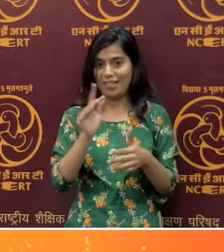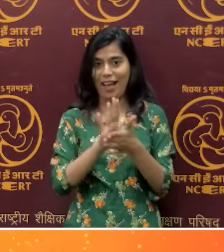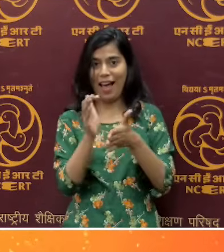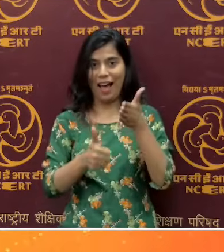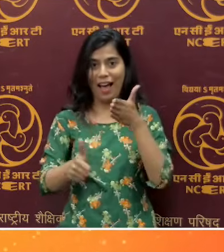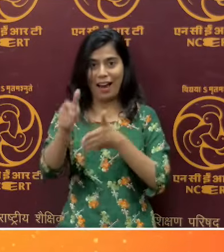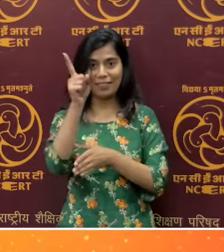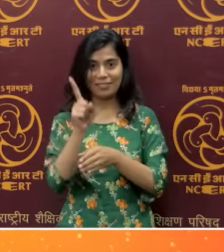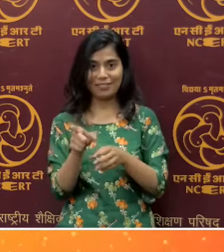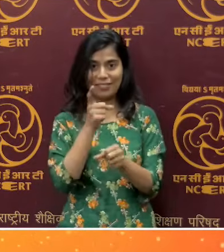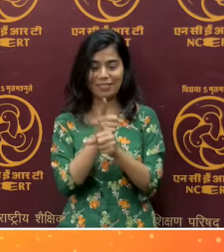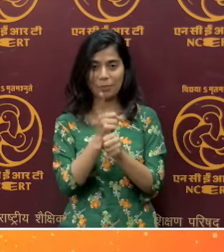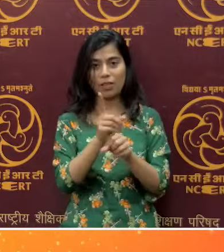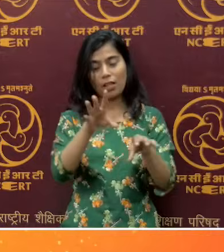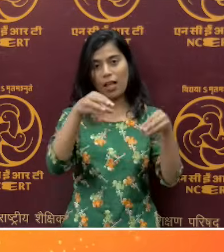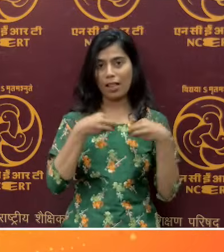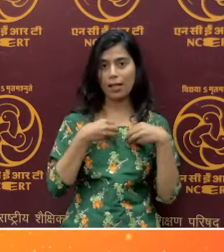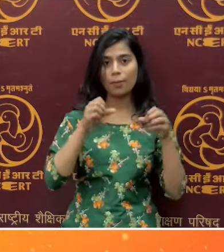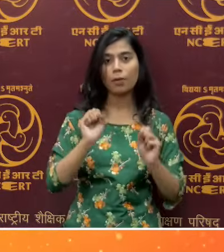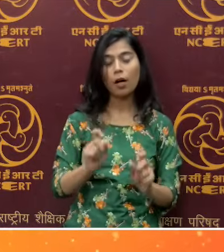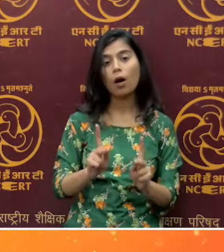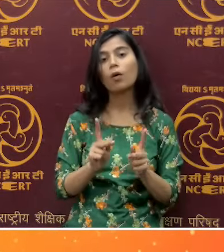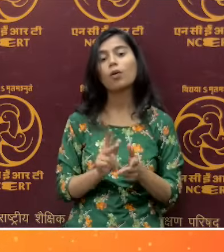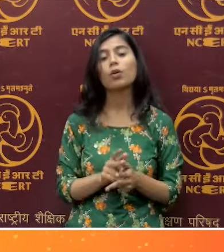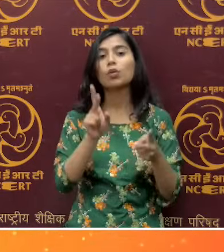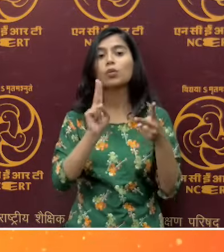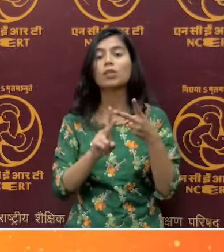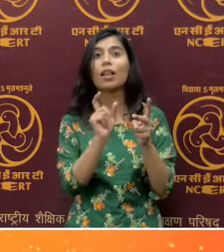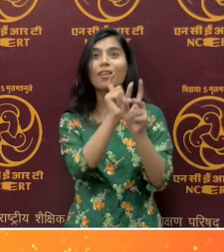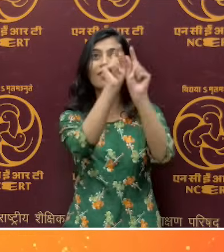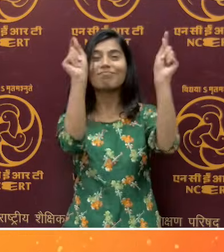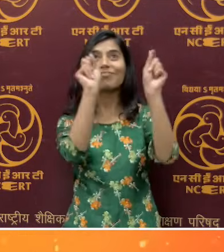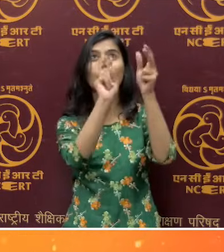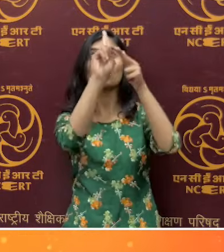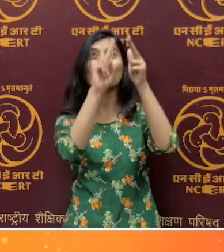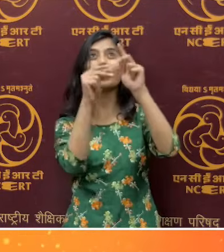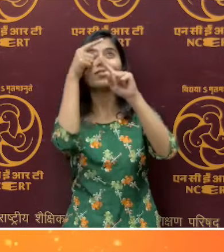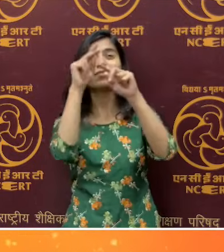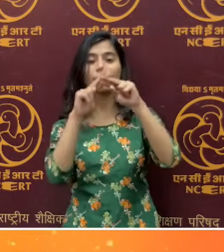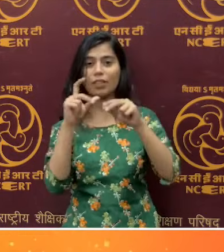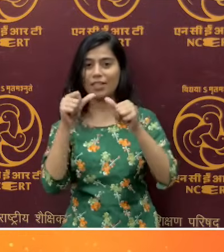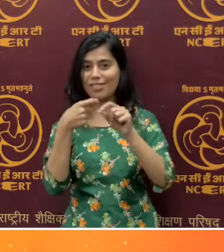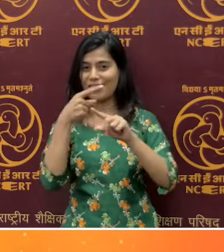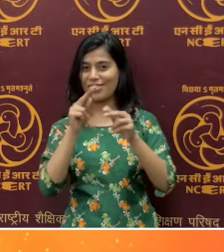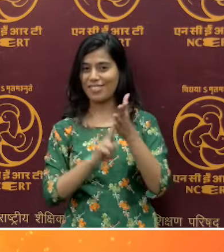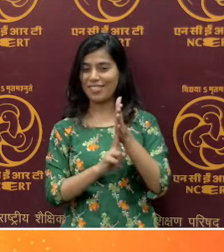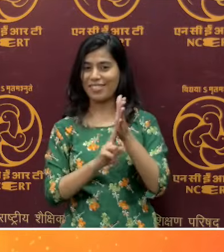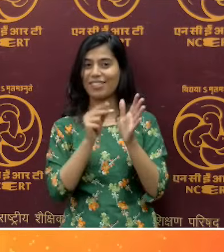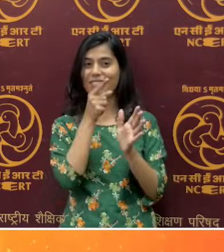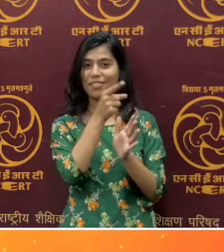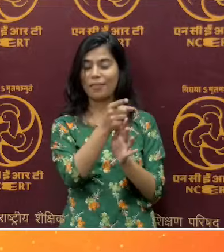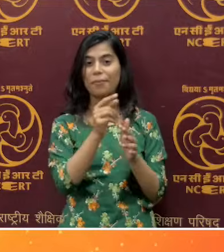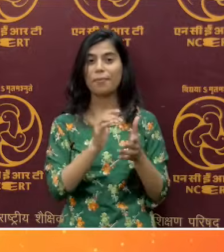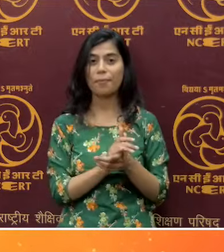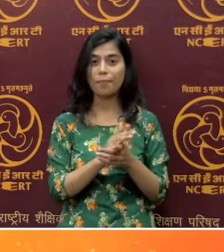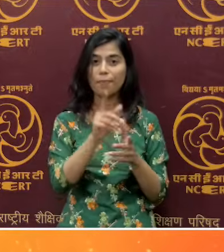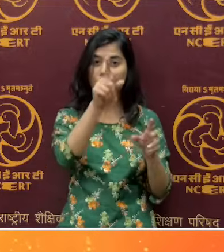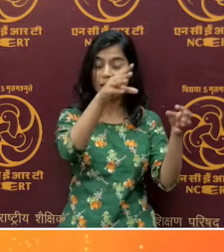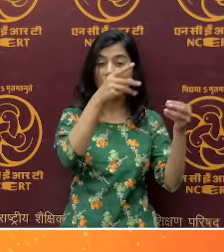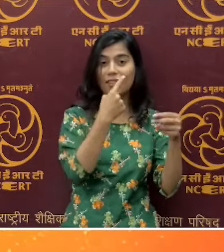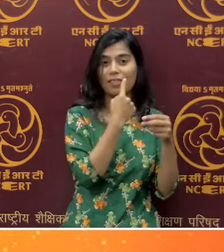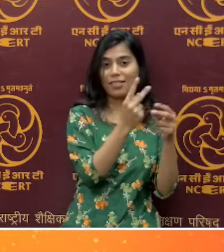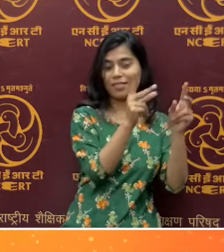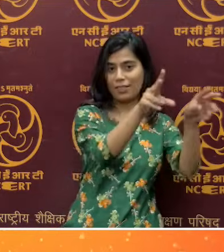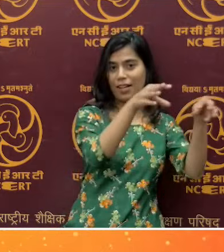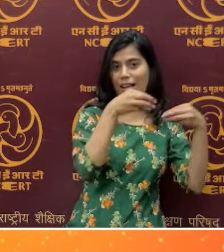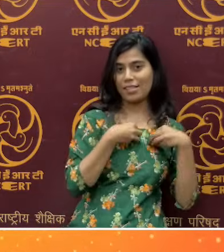status is changed to the verified. And here in the notification, I receive one notification that screening part 2 is assigned to me.